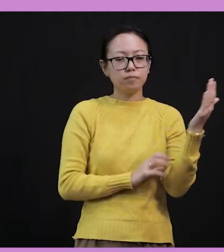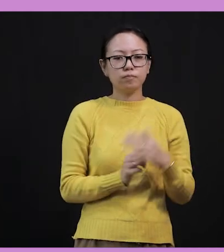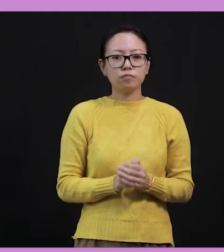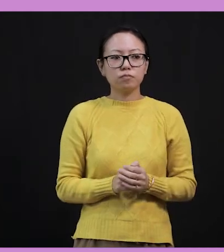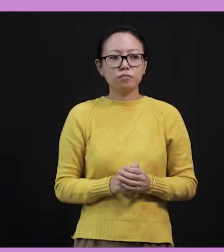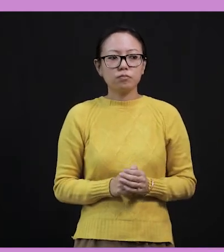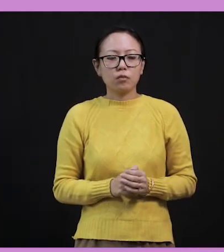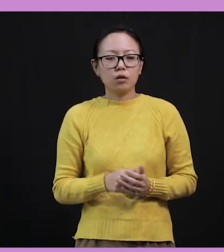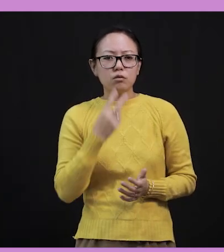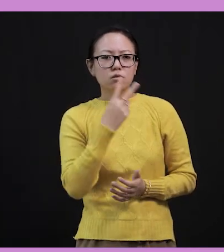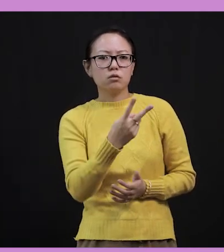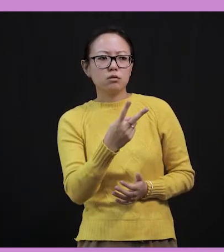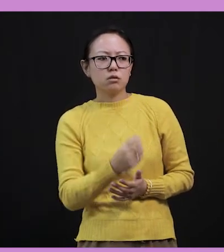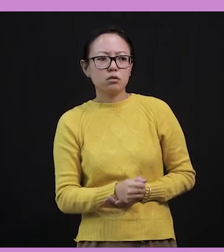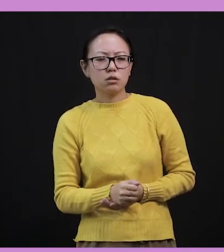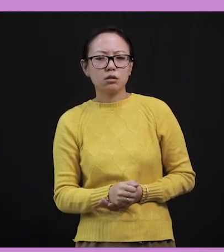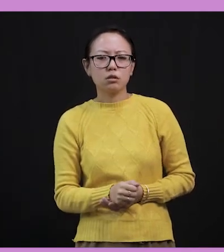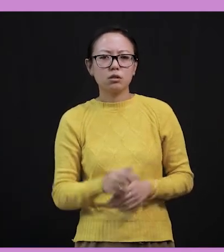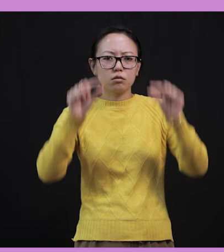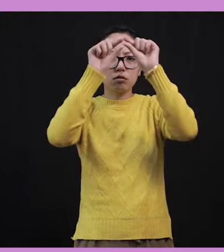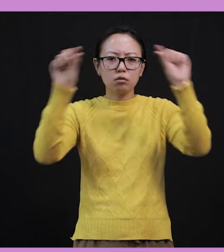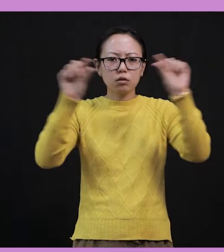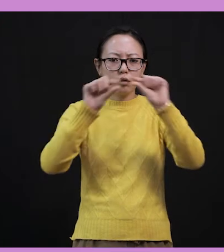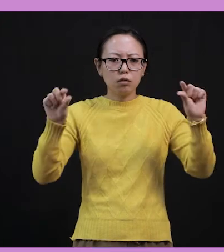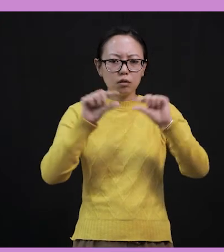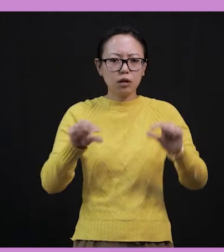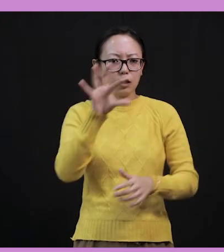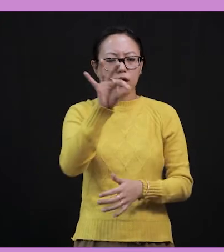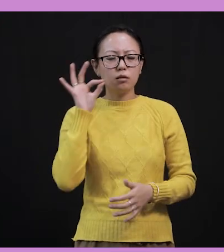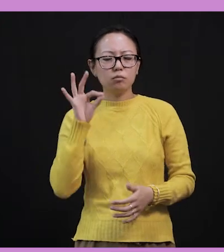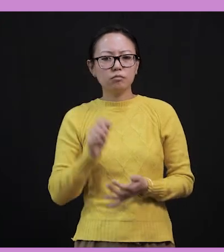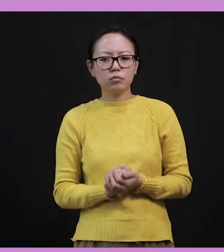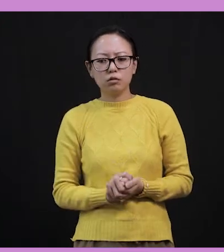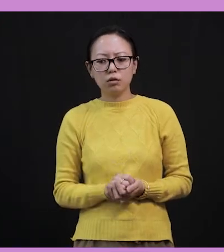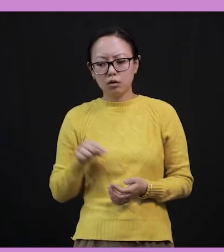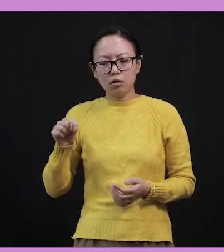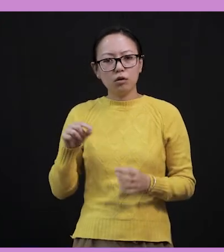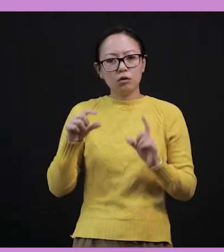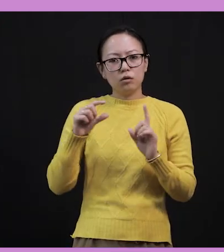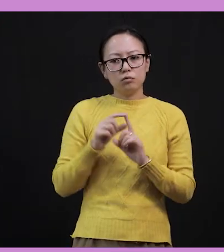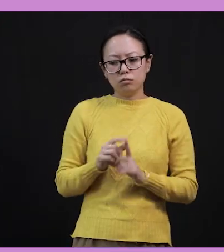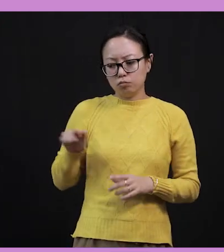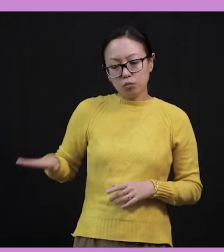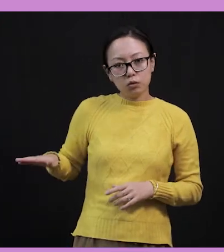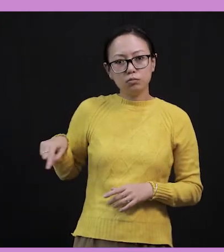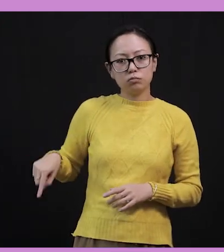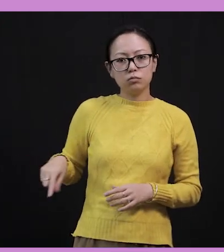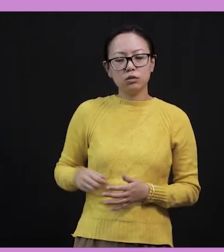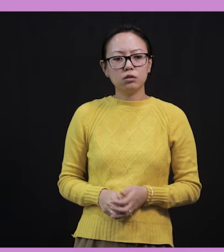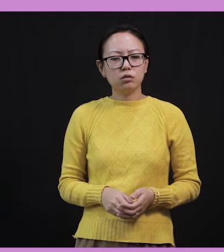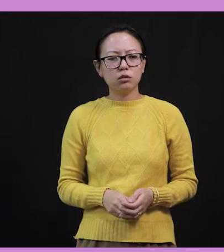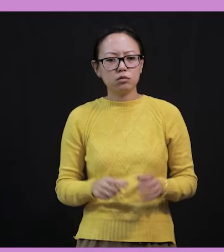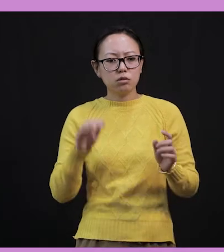poem itself. We are not imagining the answers. We have to pick out the line from the poem itself. So if you have your